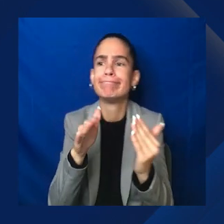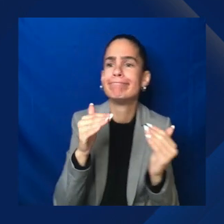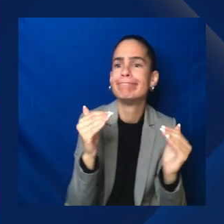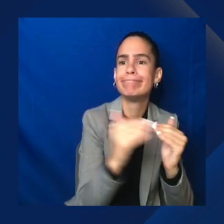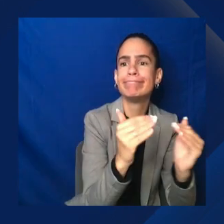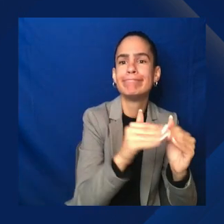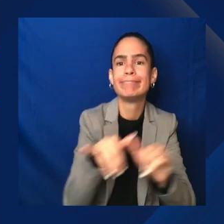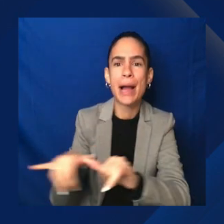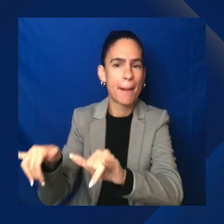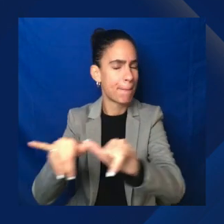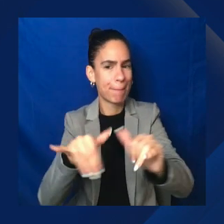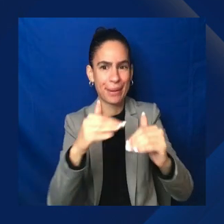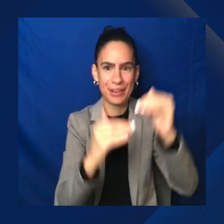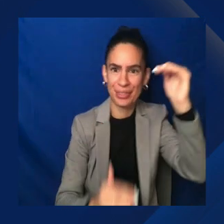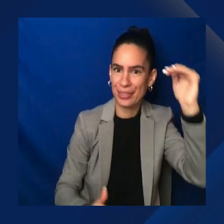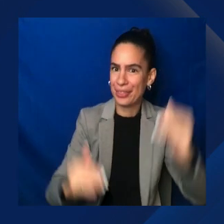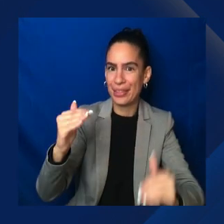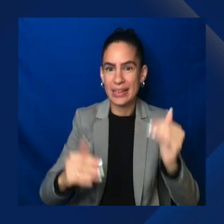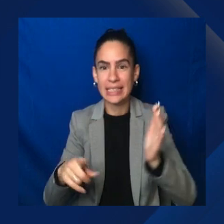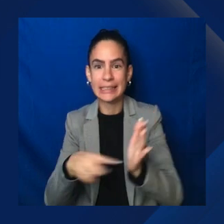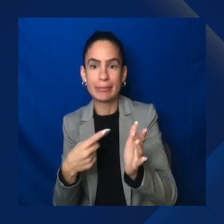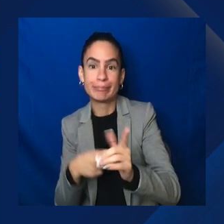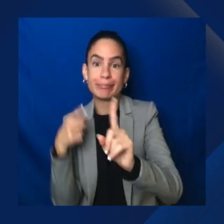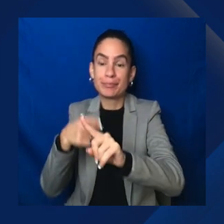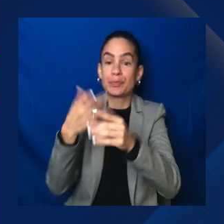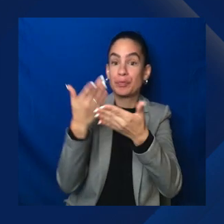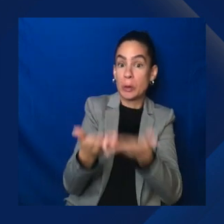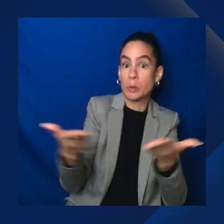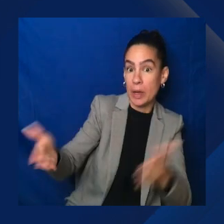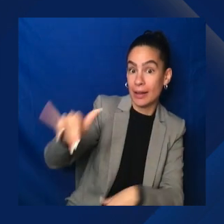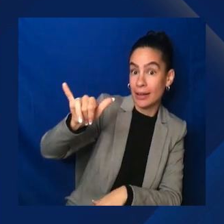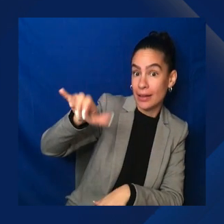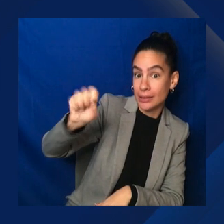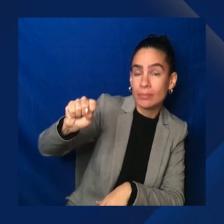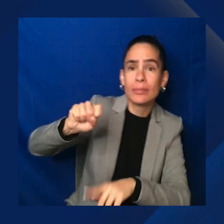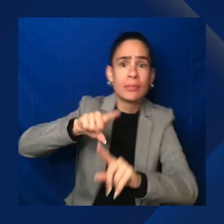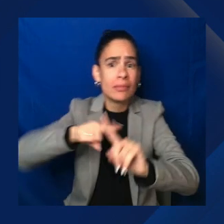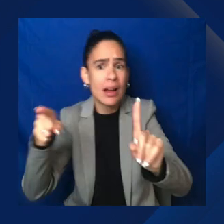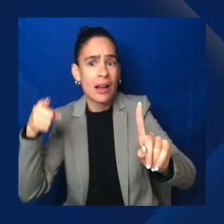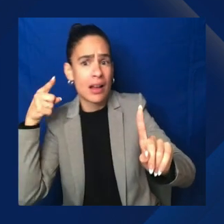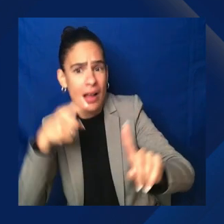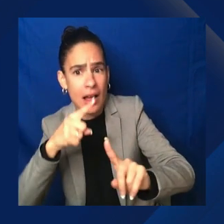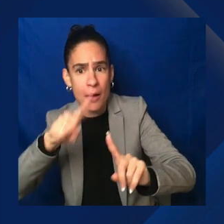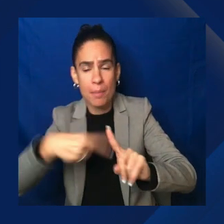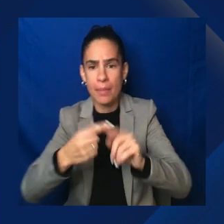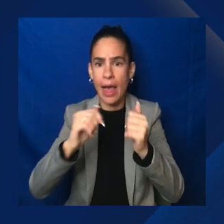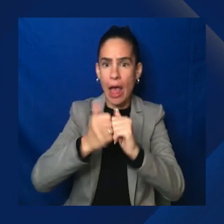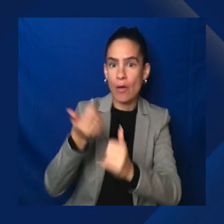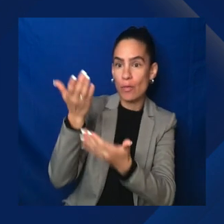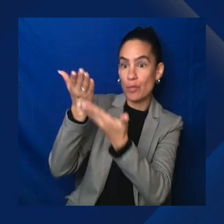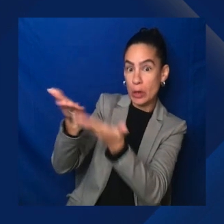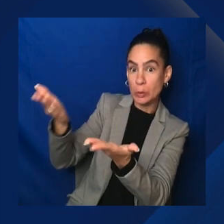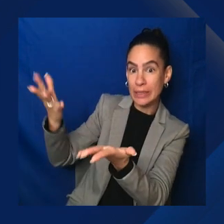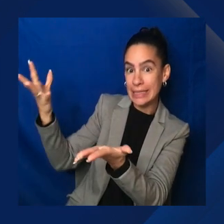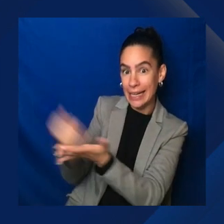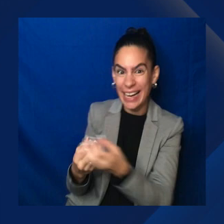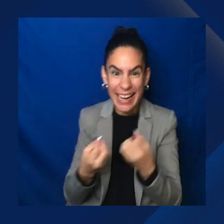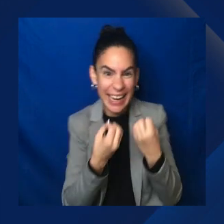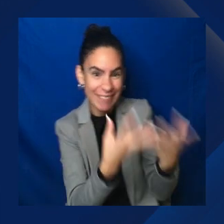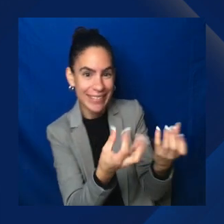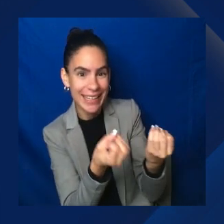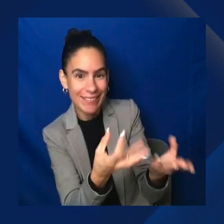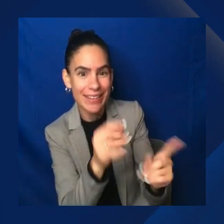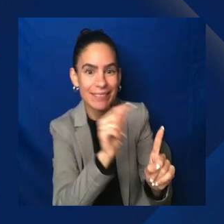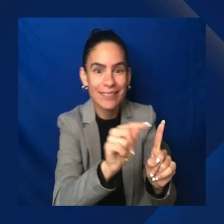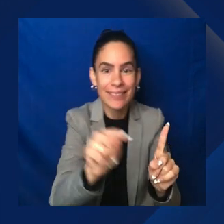system? Mm-hmm. But on this issue, we also know that it is also about how the resources are used and who receives